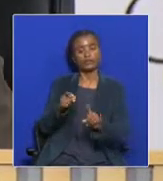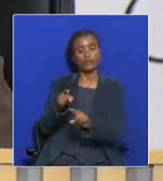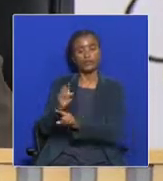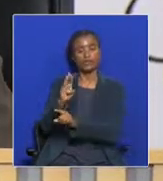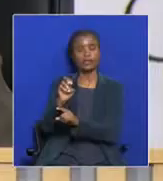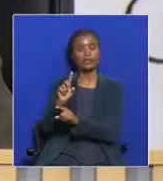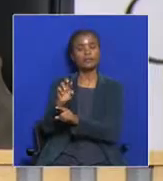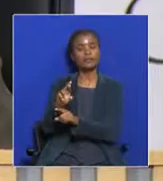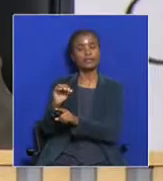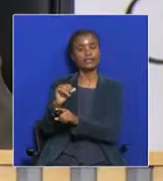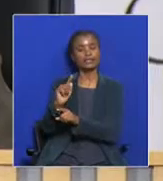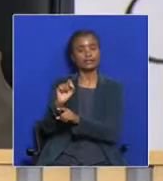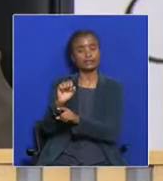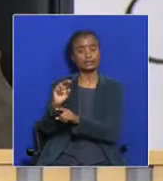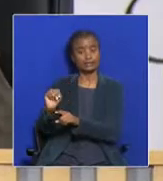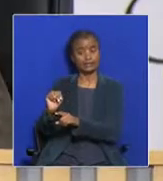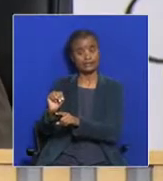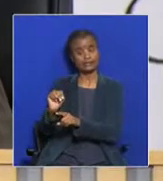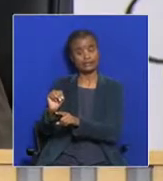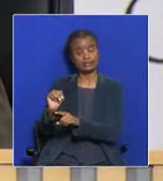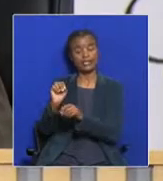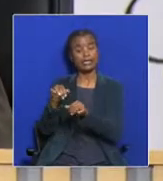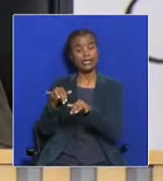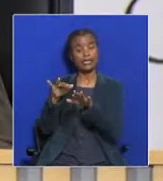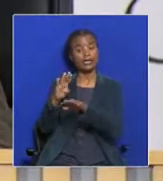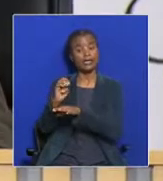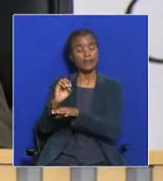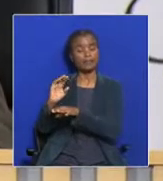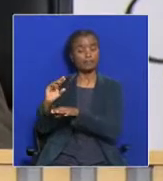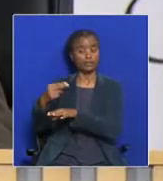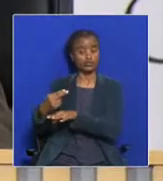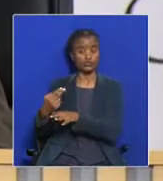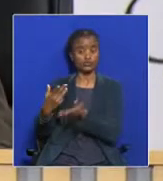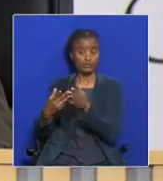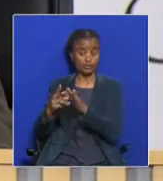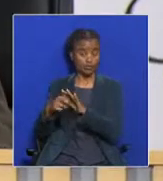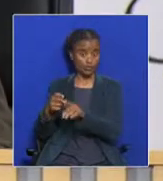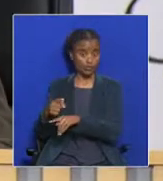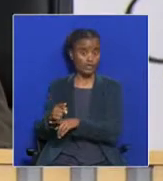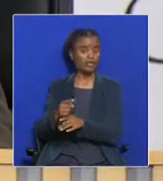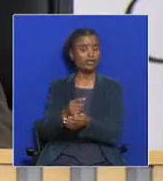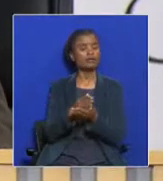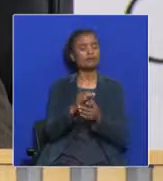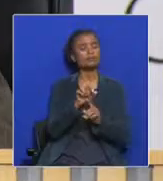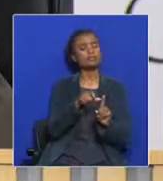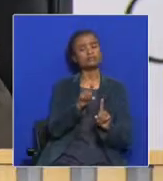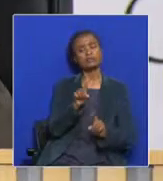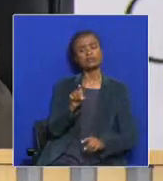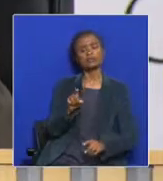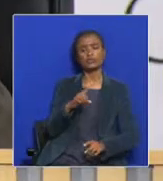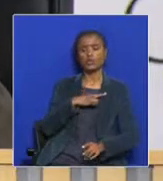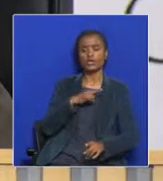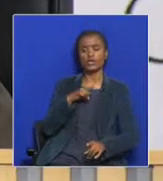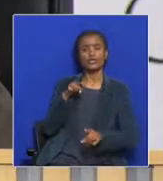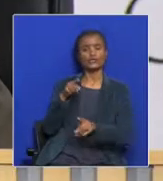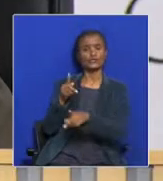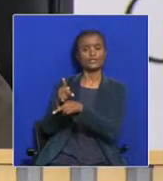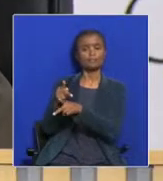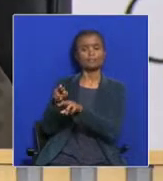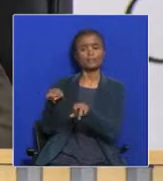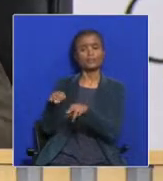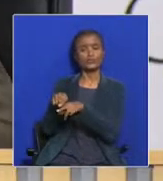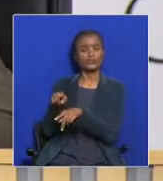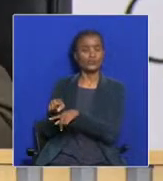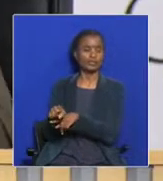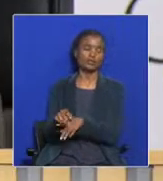eventually ended up in Brighton Beach. One would have argued, why did I store those exhibits? That's a different issue altogether,